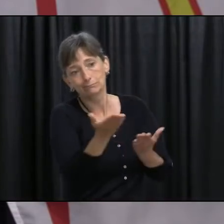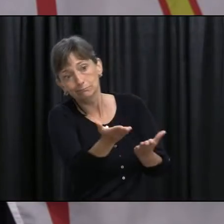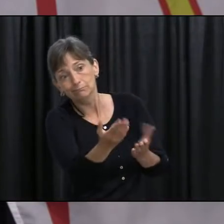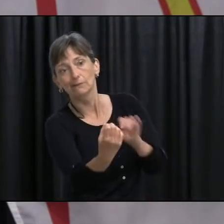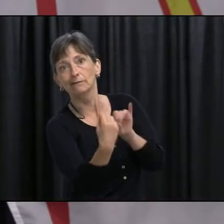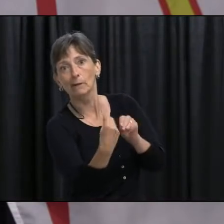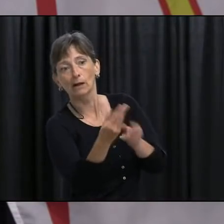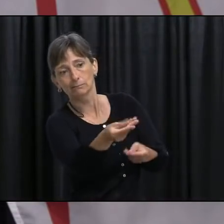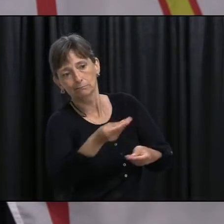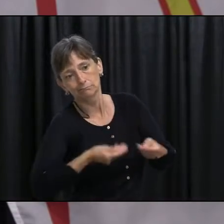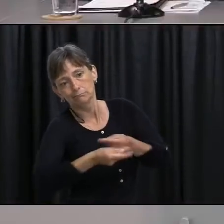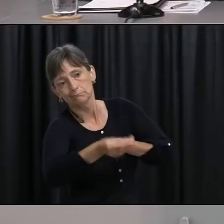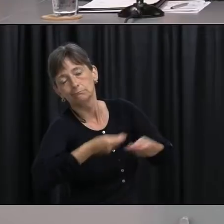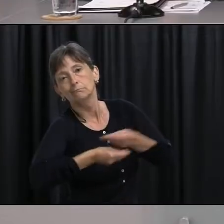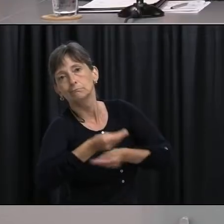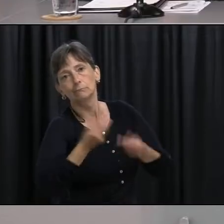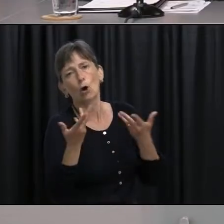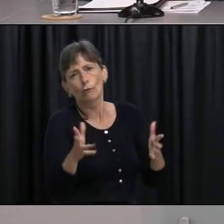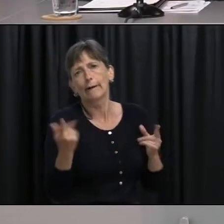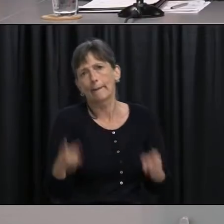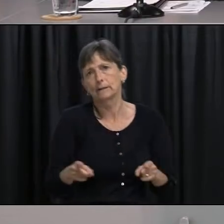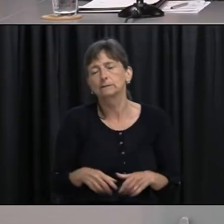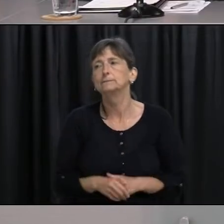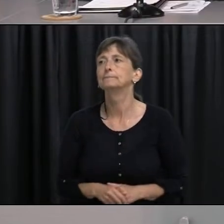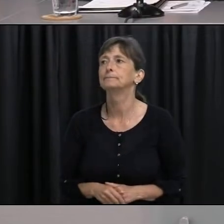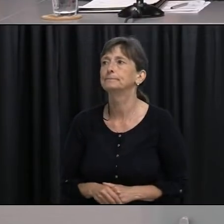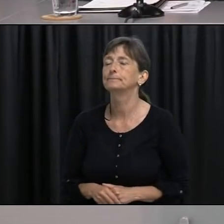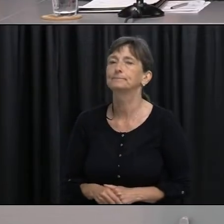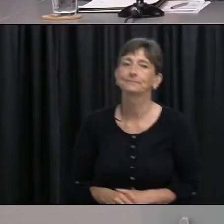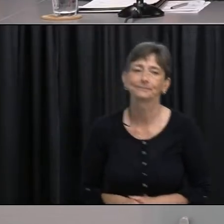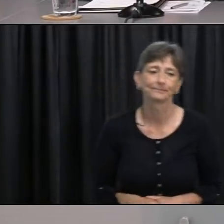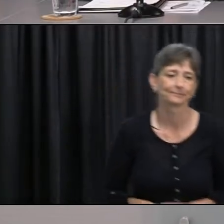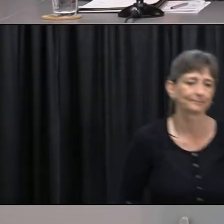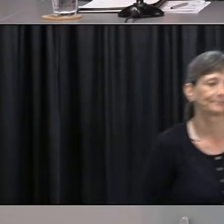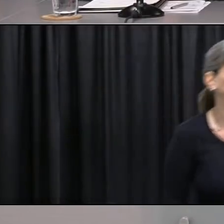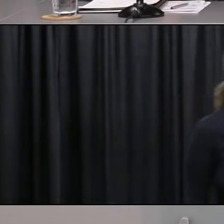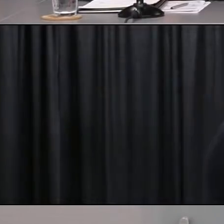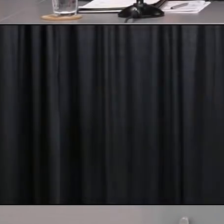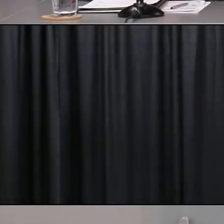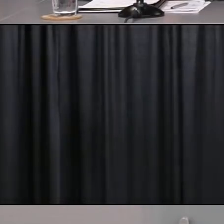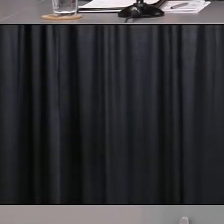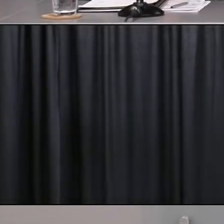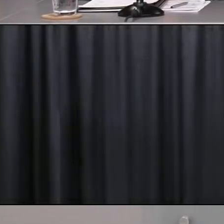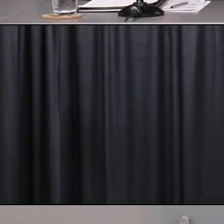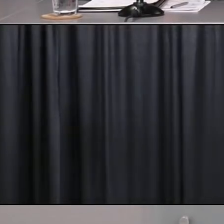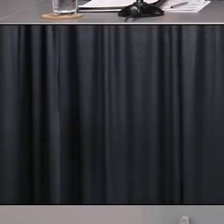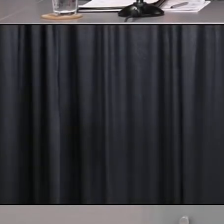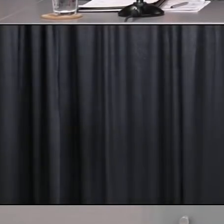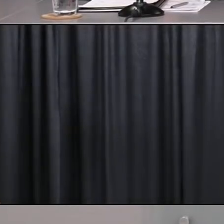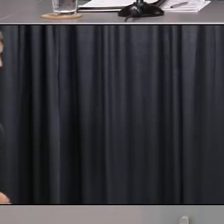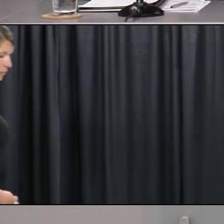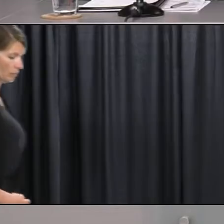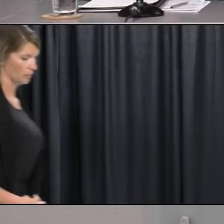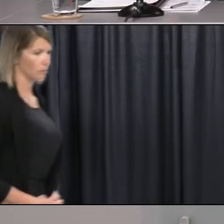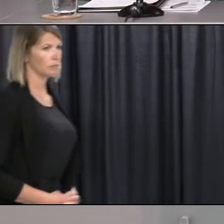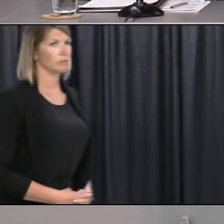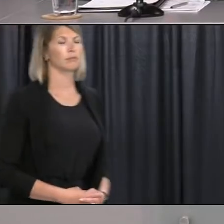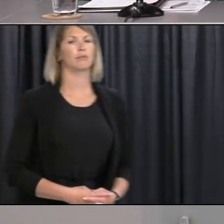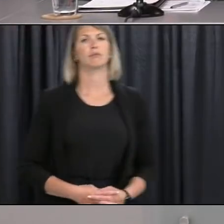feedback. Thank you very much. Our next questions are from Linda Swain of BOCM News. Please go ahead.